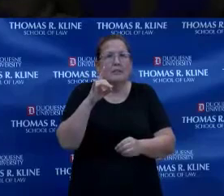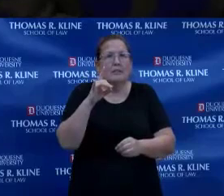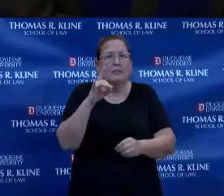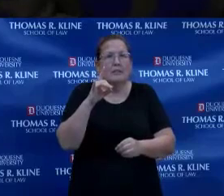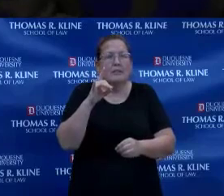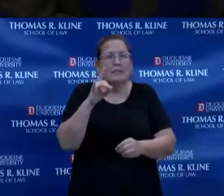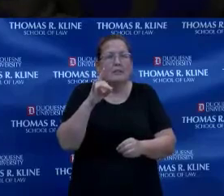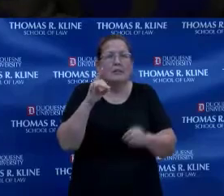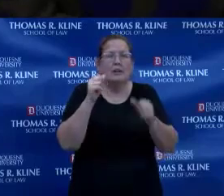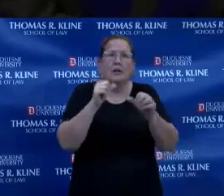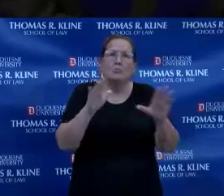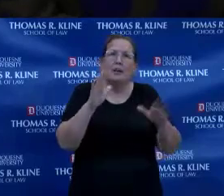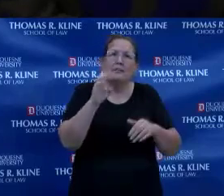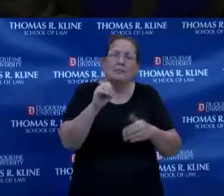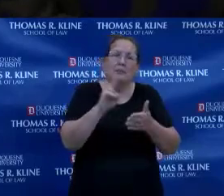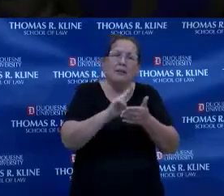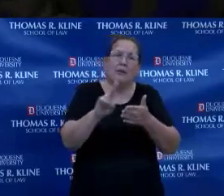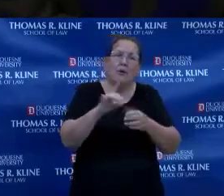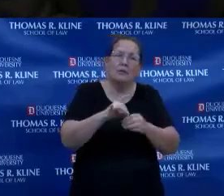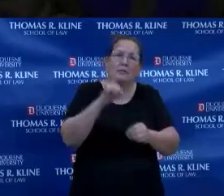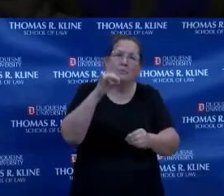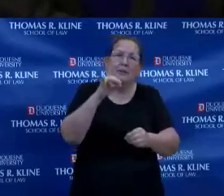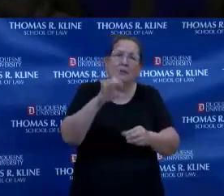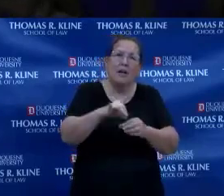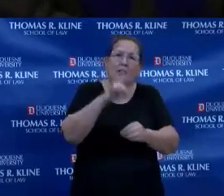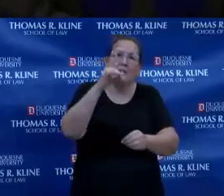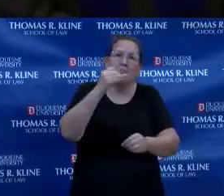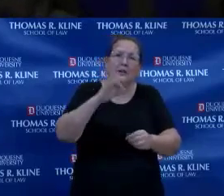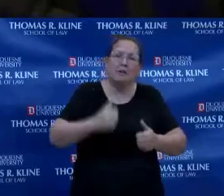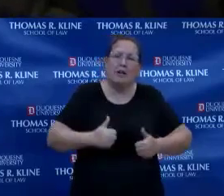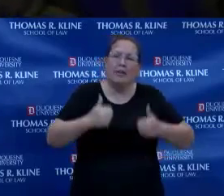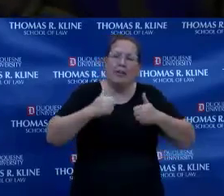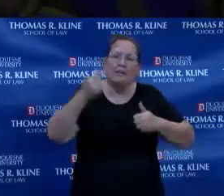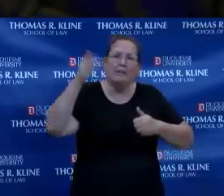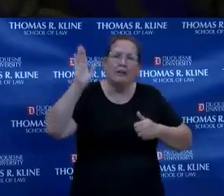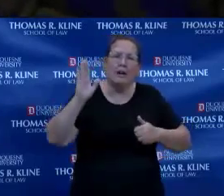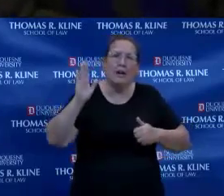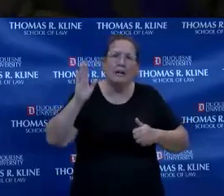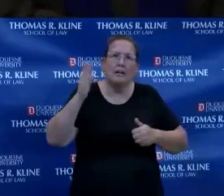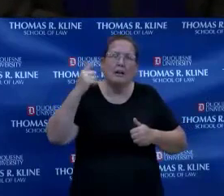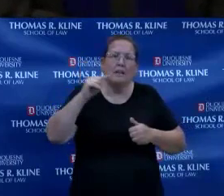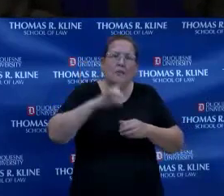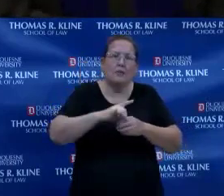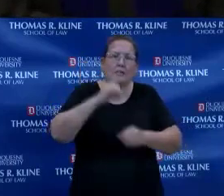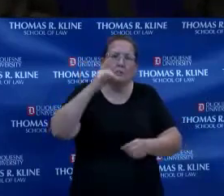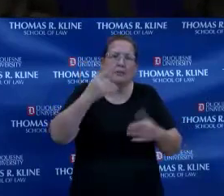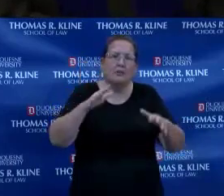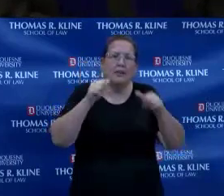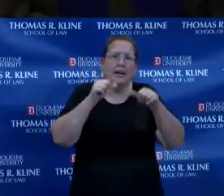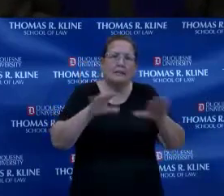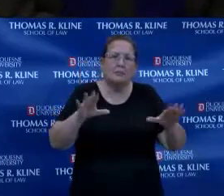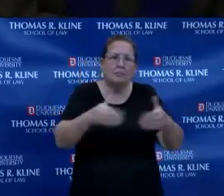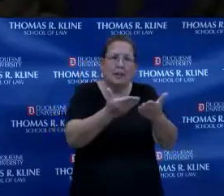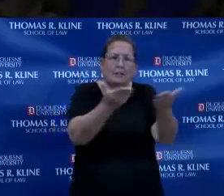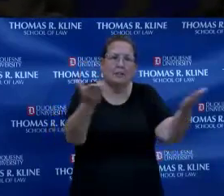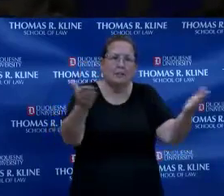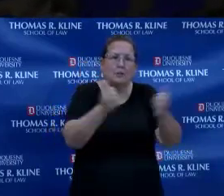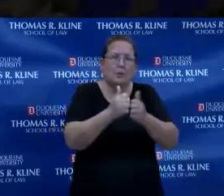Blessed be the Holy Spirit, the Spirit of the living God, for the Spirit has blessed you with